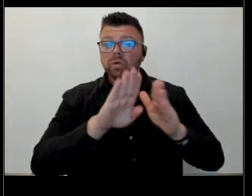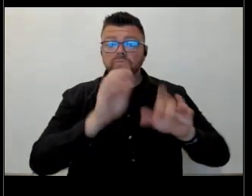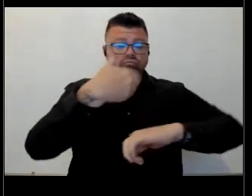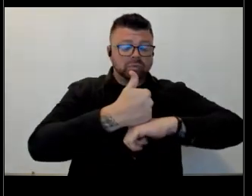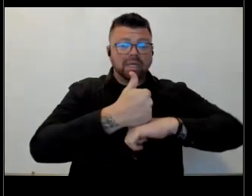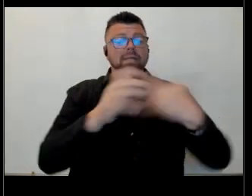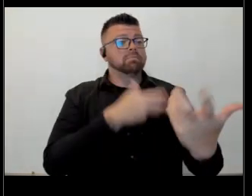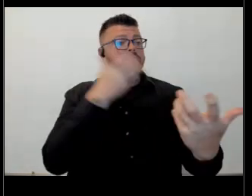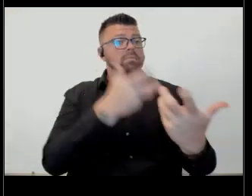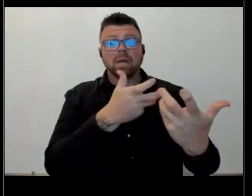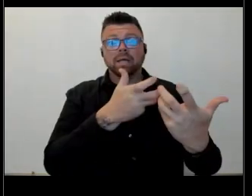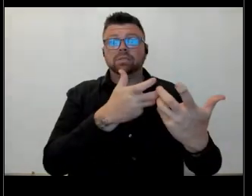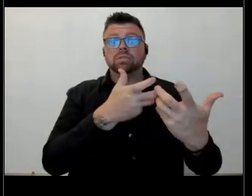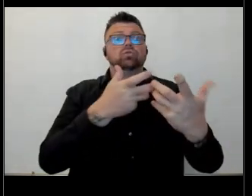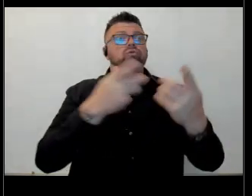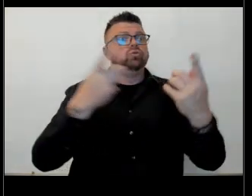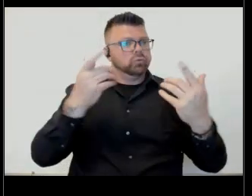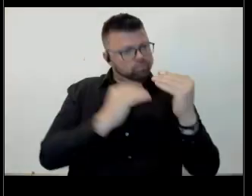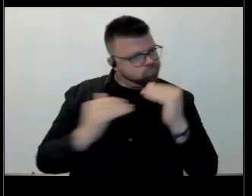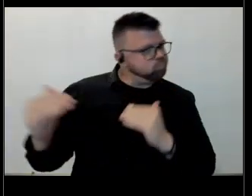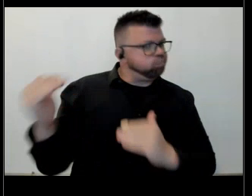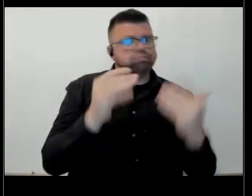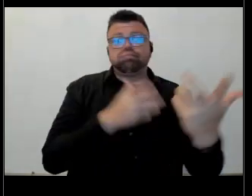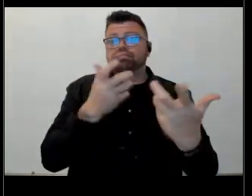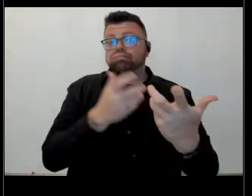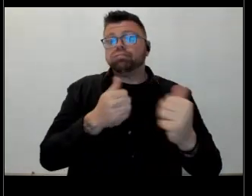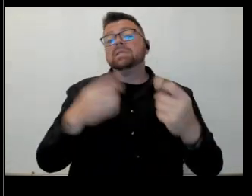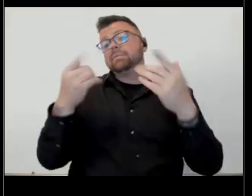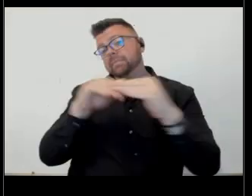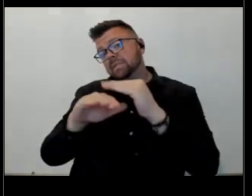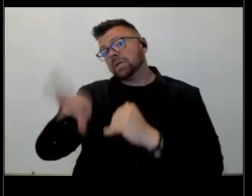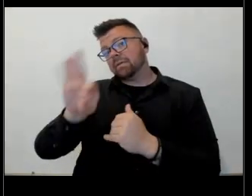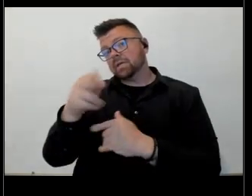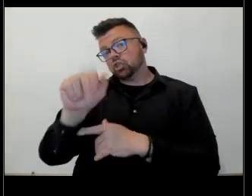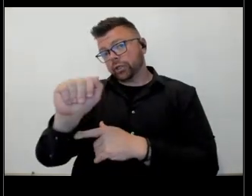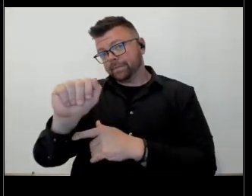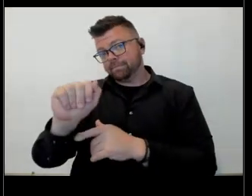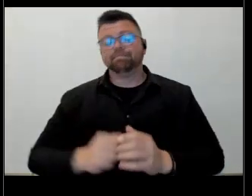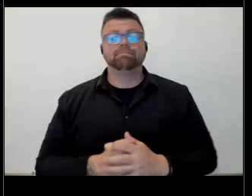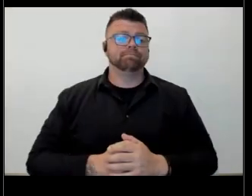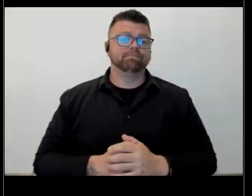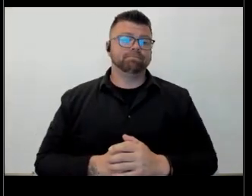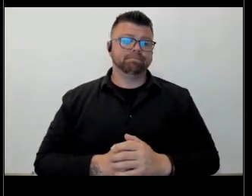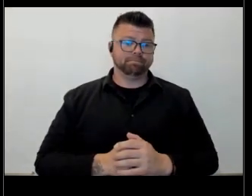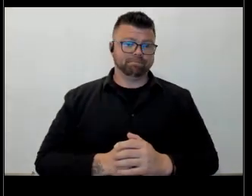accessibility of the FHA.